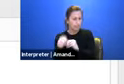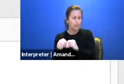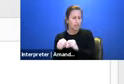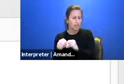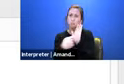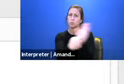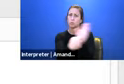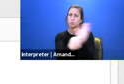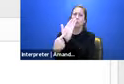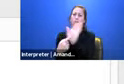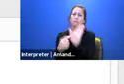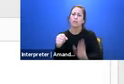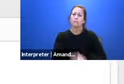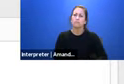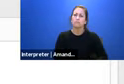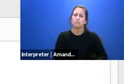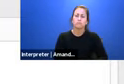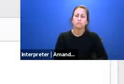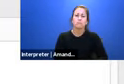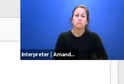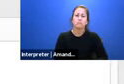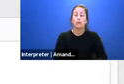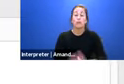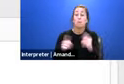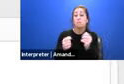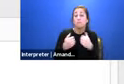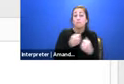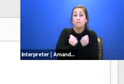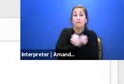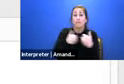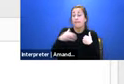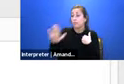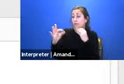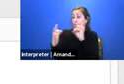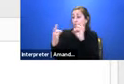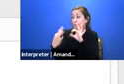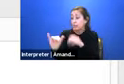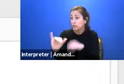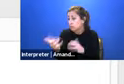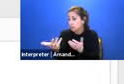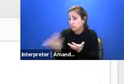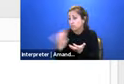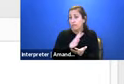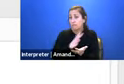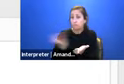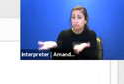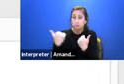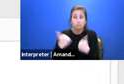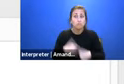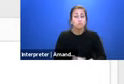time. But it's wide open now, so we'd love to have your input, you know, in this. And it'll continue to be,